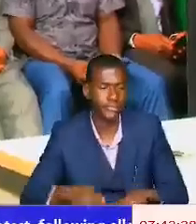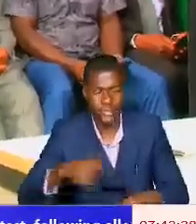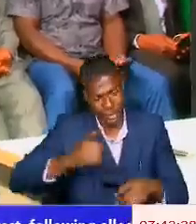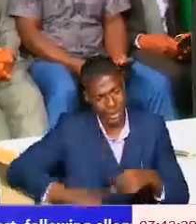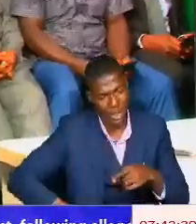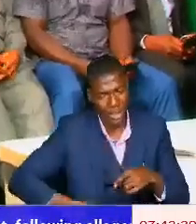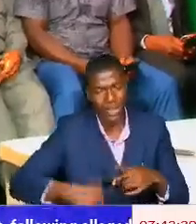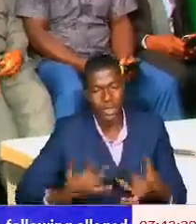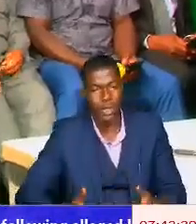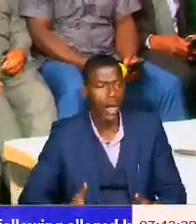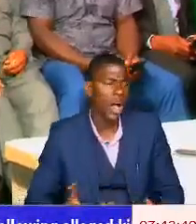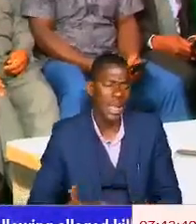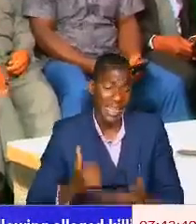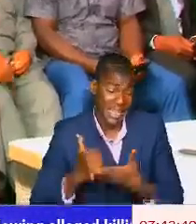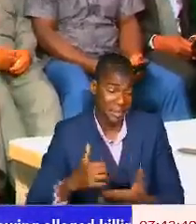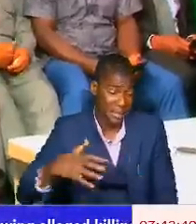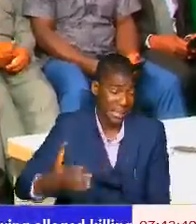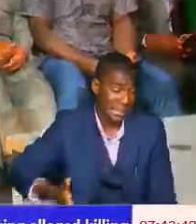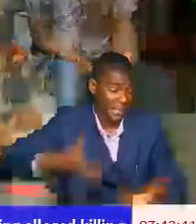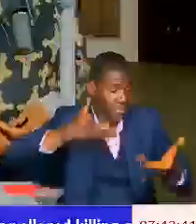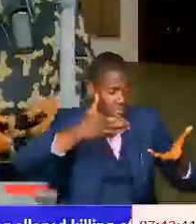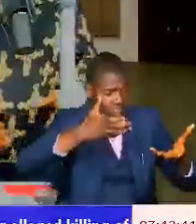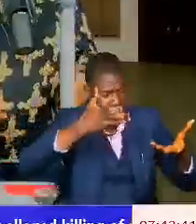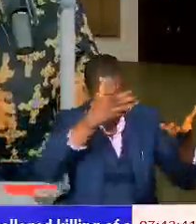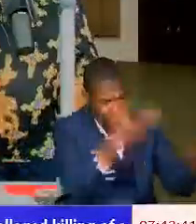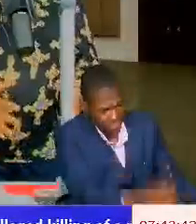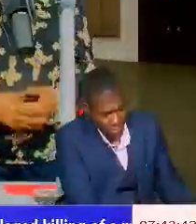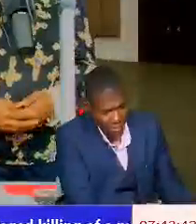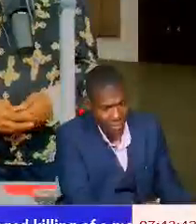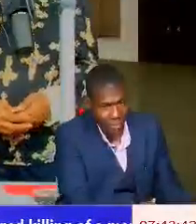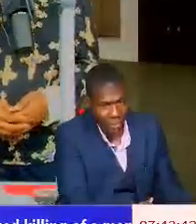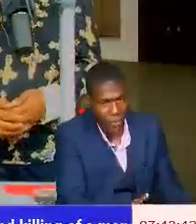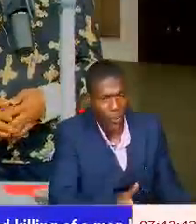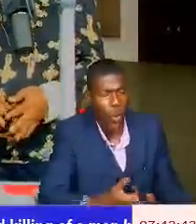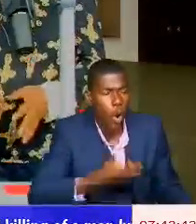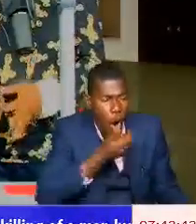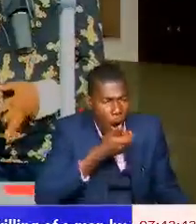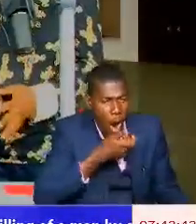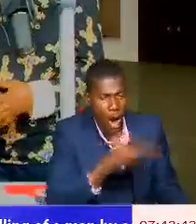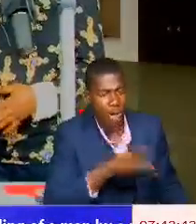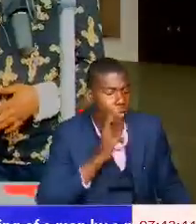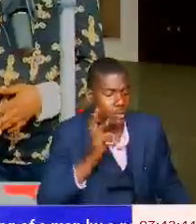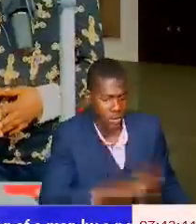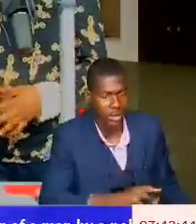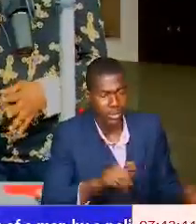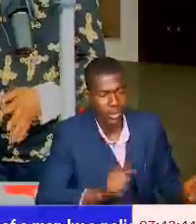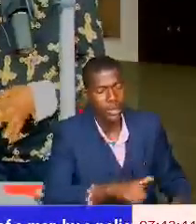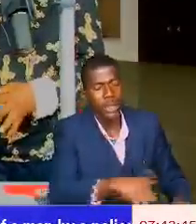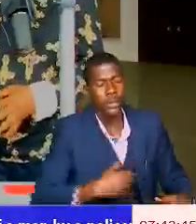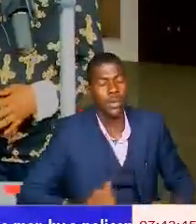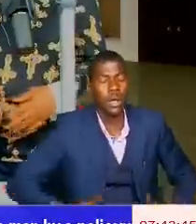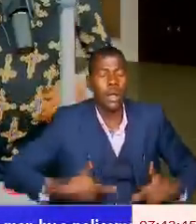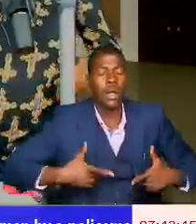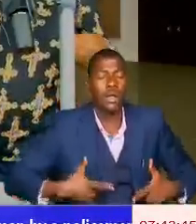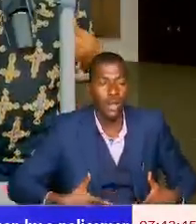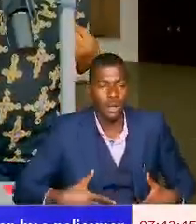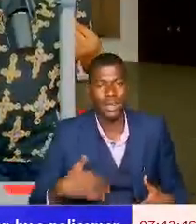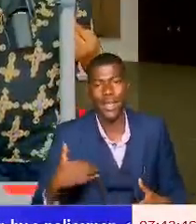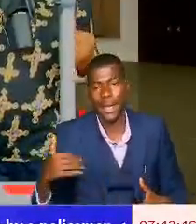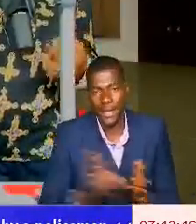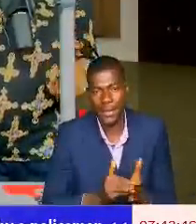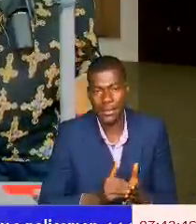melt, like say they drop fish inside water. So cold day like that. He say now for that period, all of them for that era they